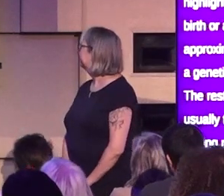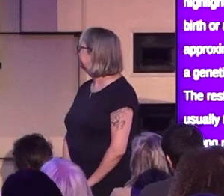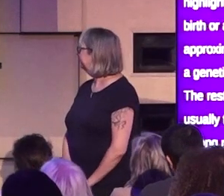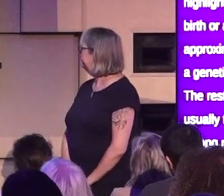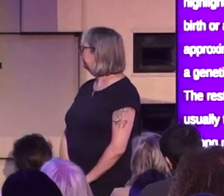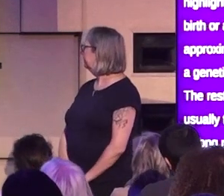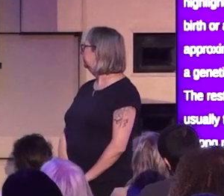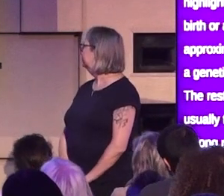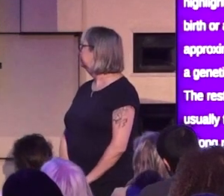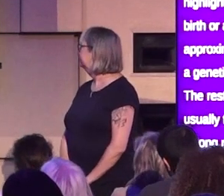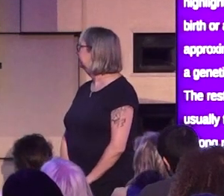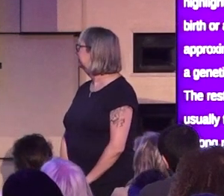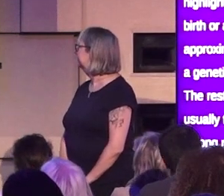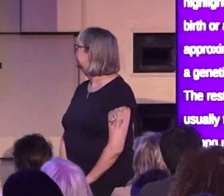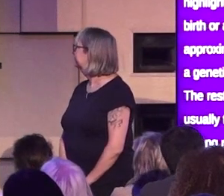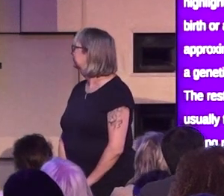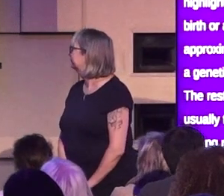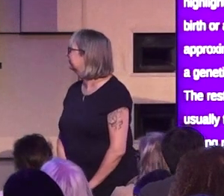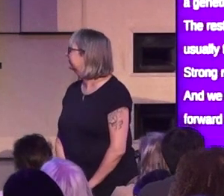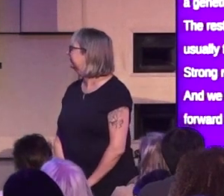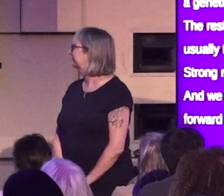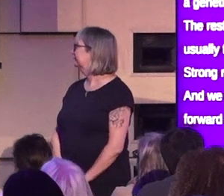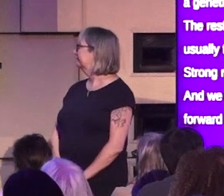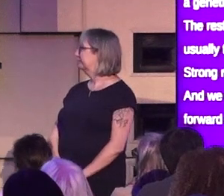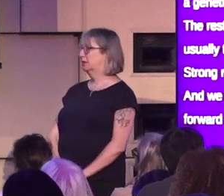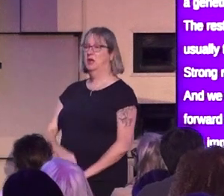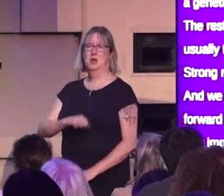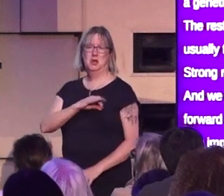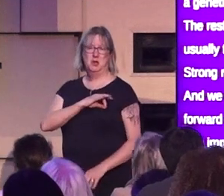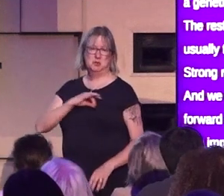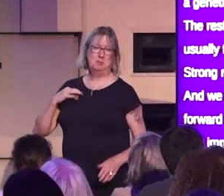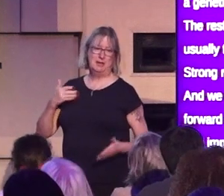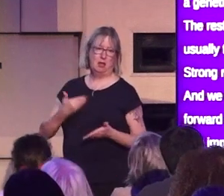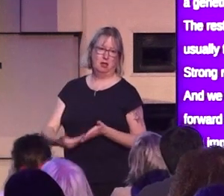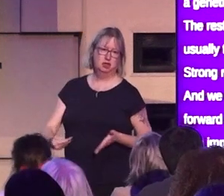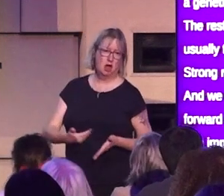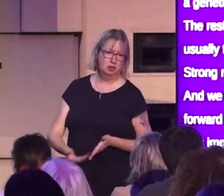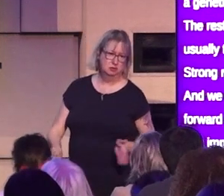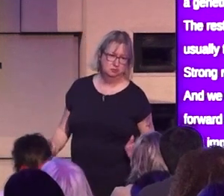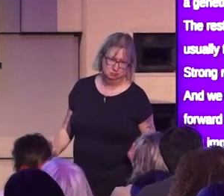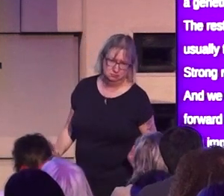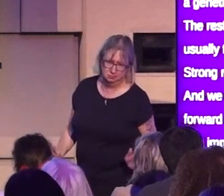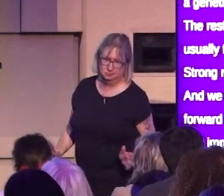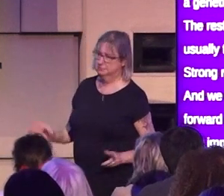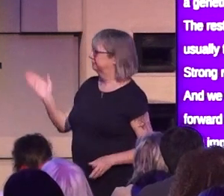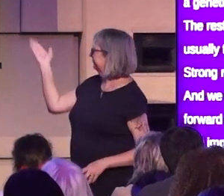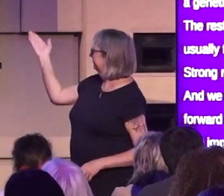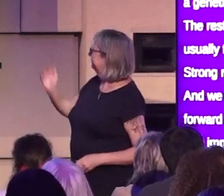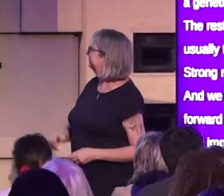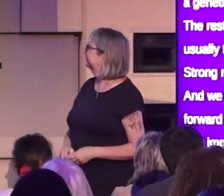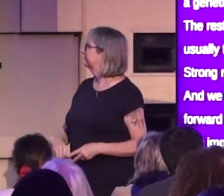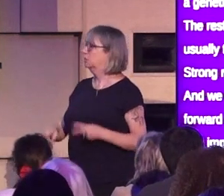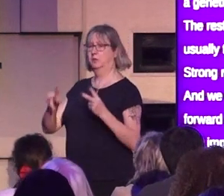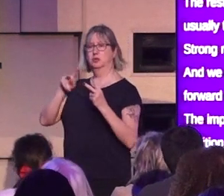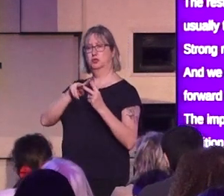We like to describe the types of hearing loss depending on where the problem occurs or where the location of the problem occurs. There is two